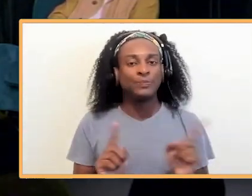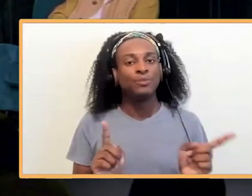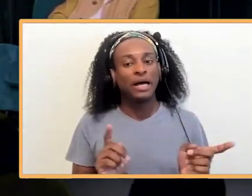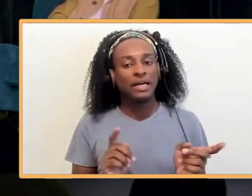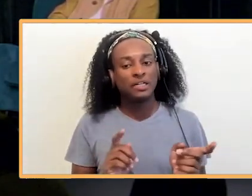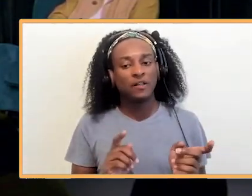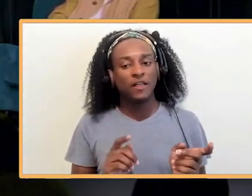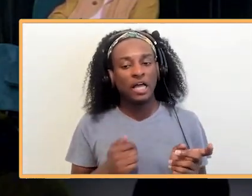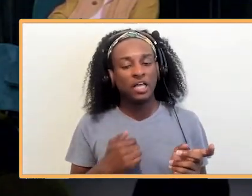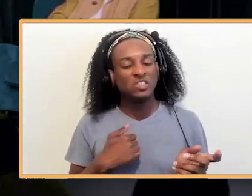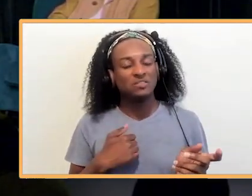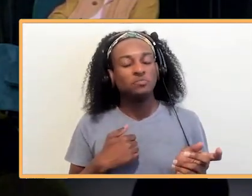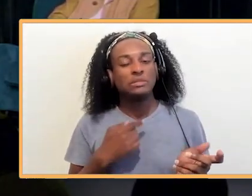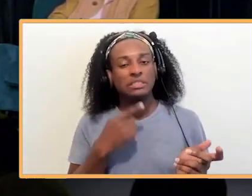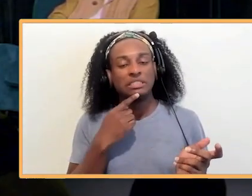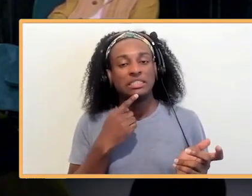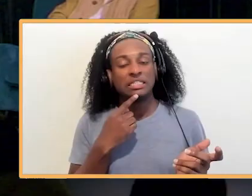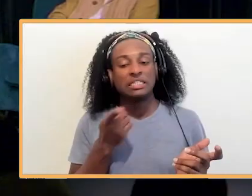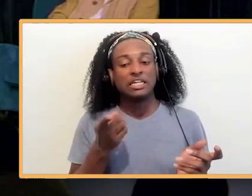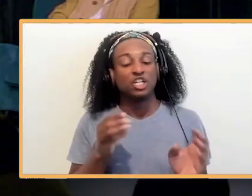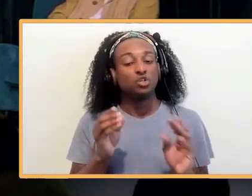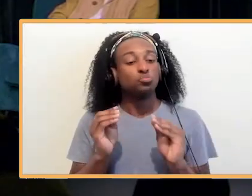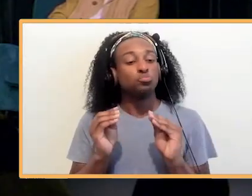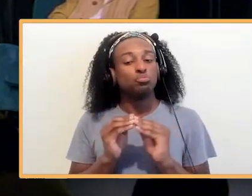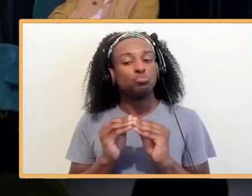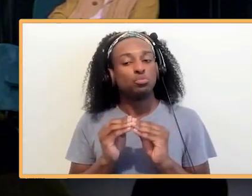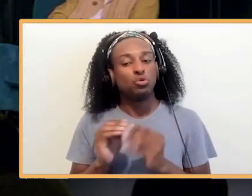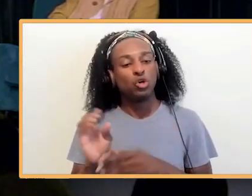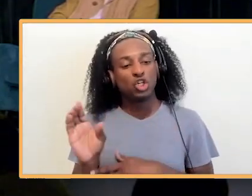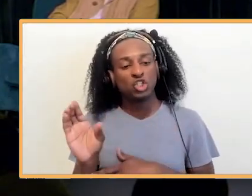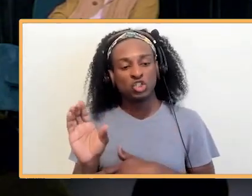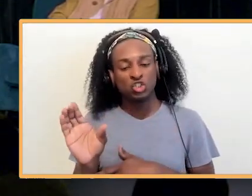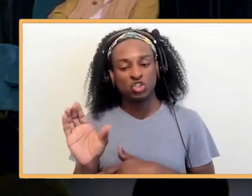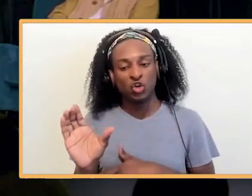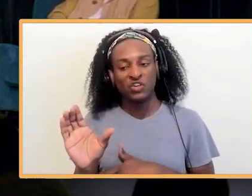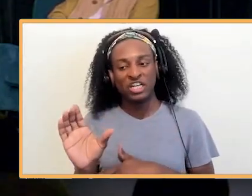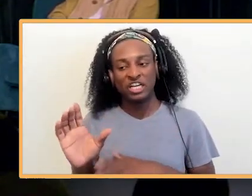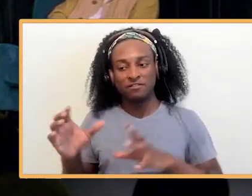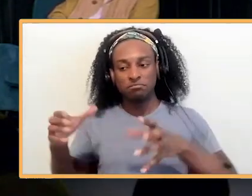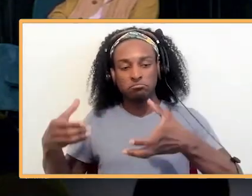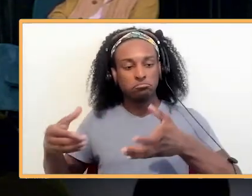more conservative population has a belief system